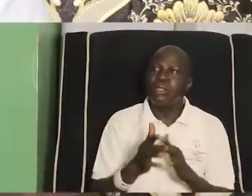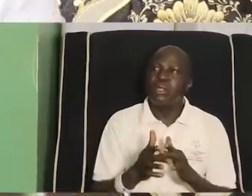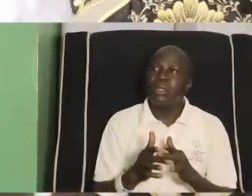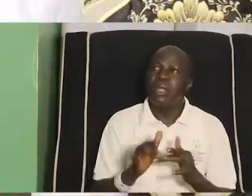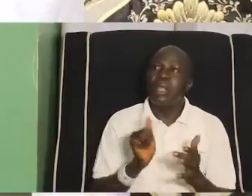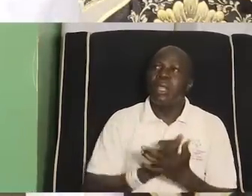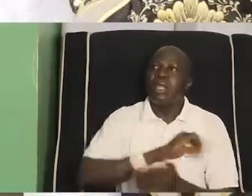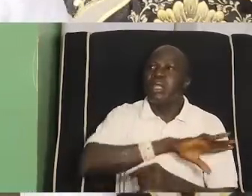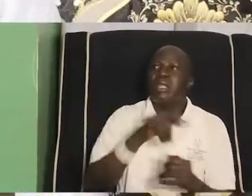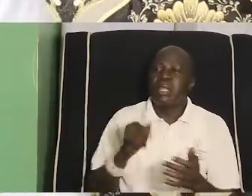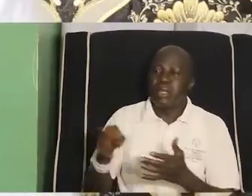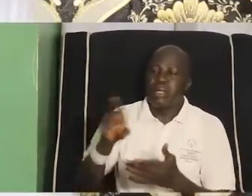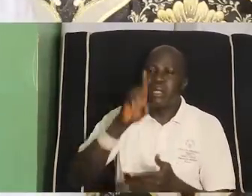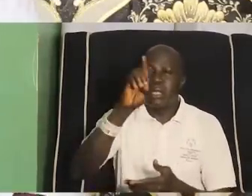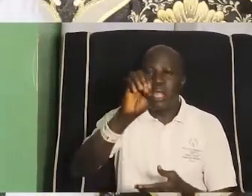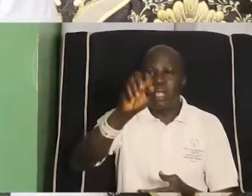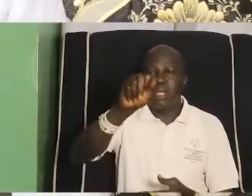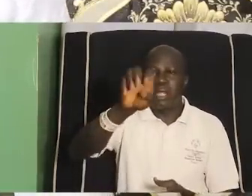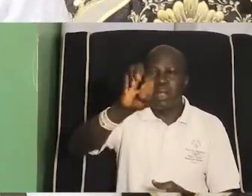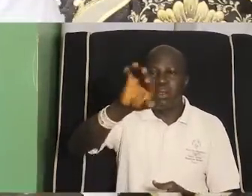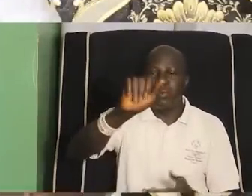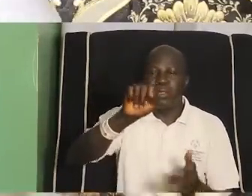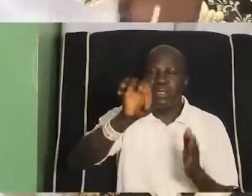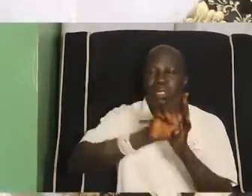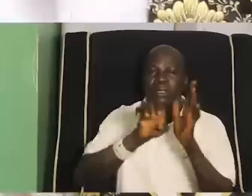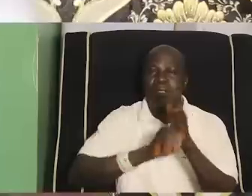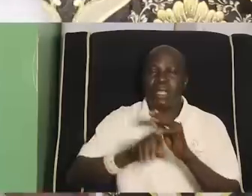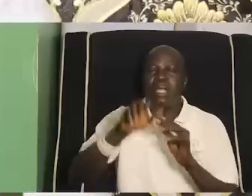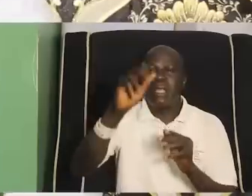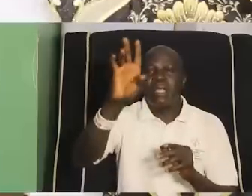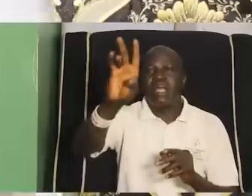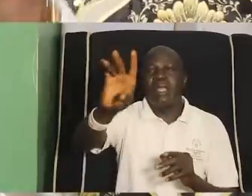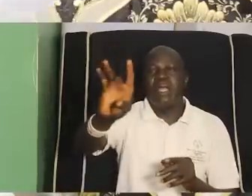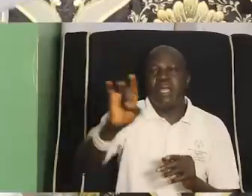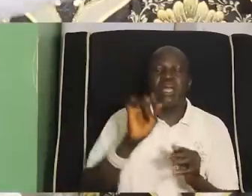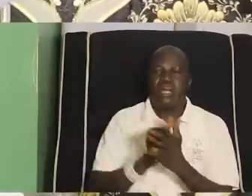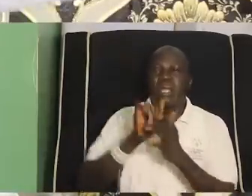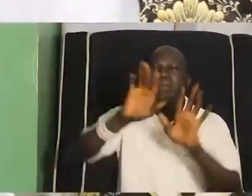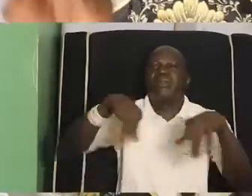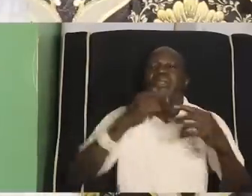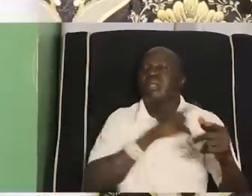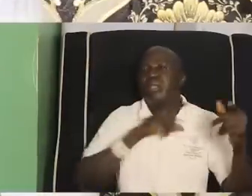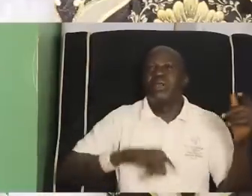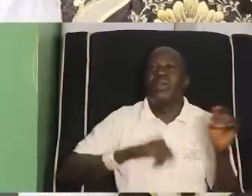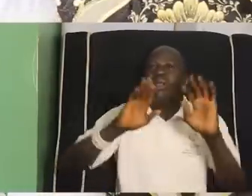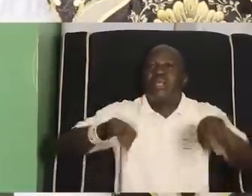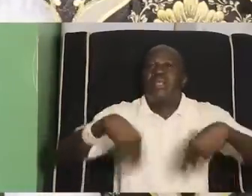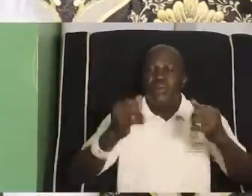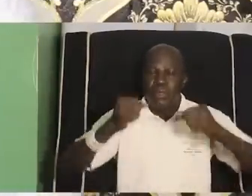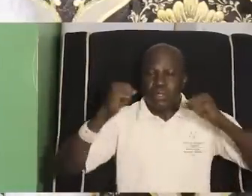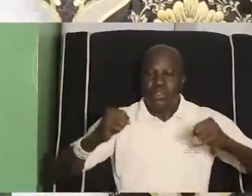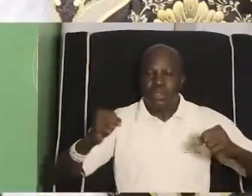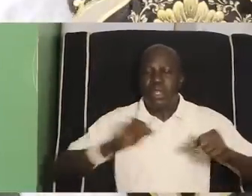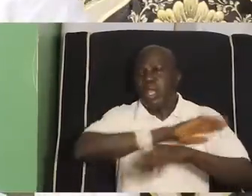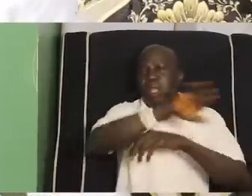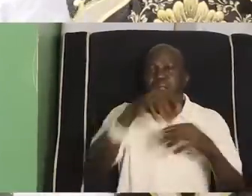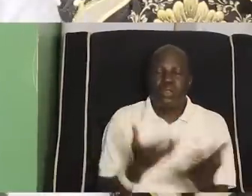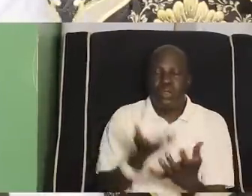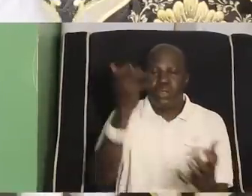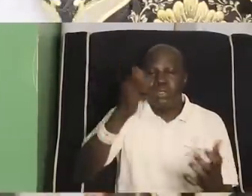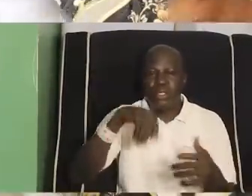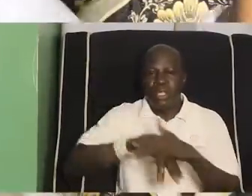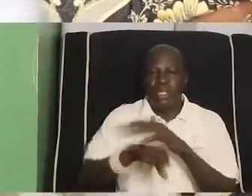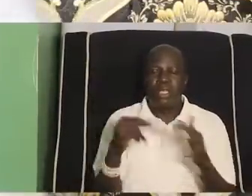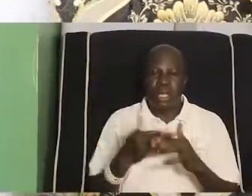ru ke je se ese ke gidi lo bu o de mi ni olorun to fo ni agbara Latin Euro, Gam